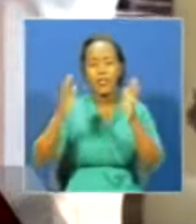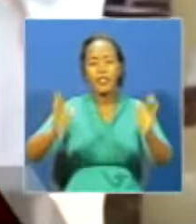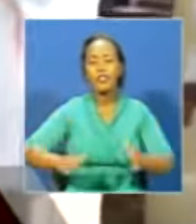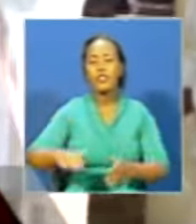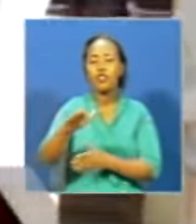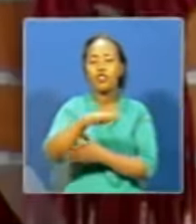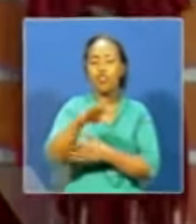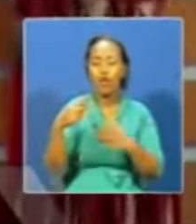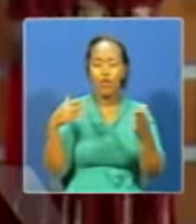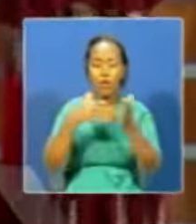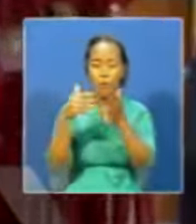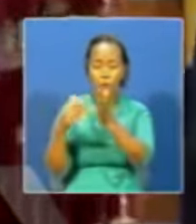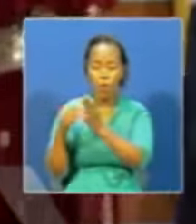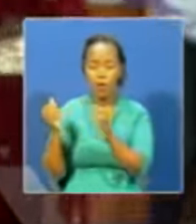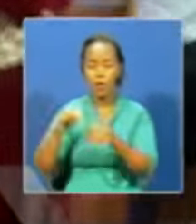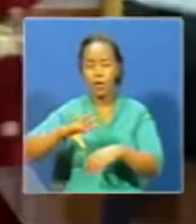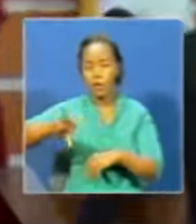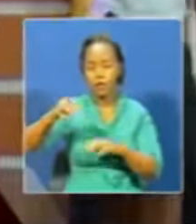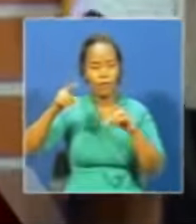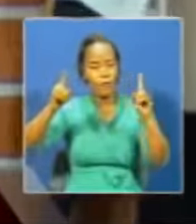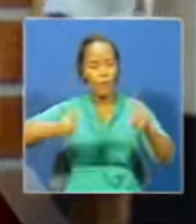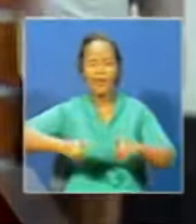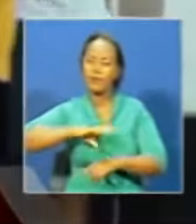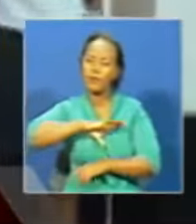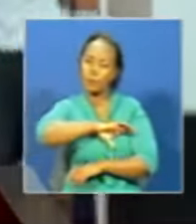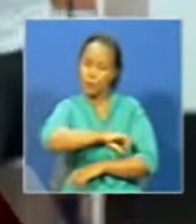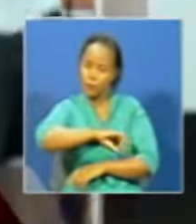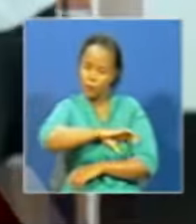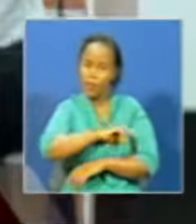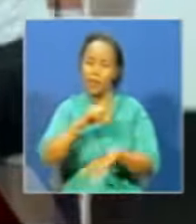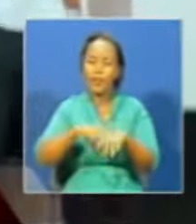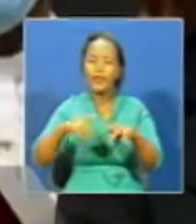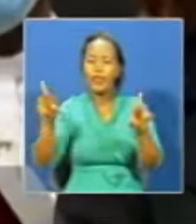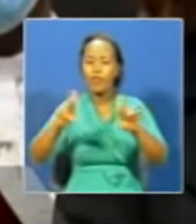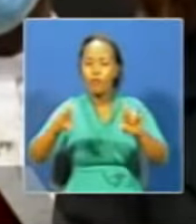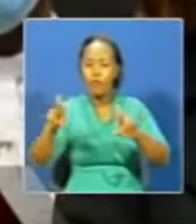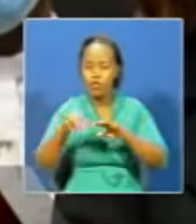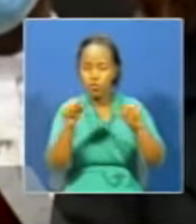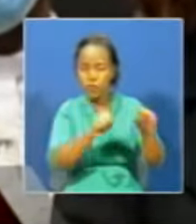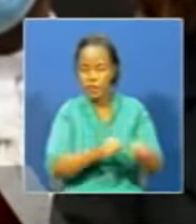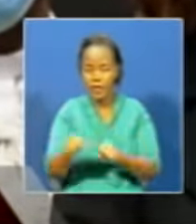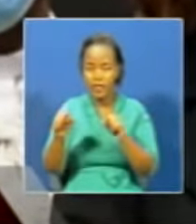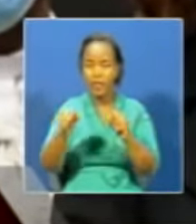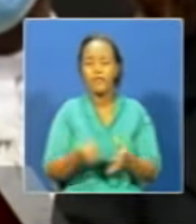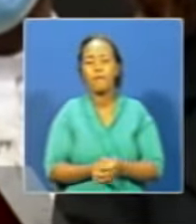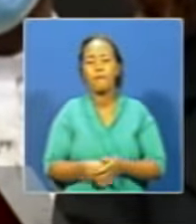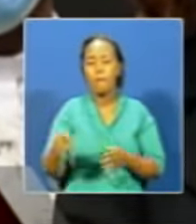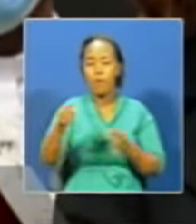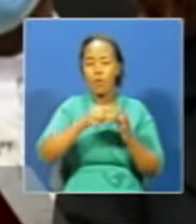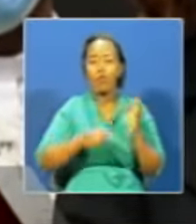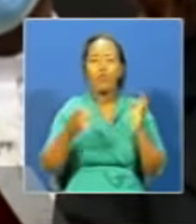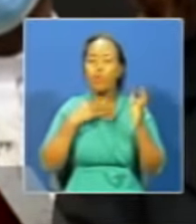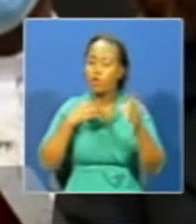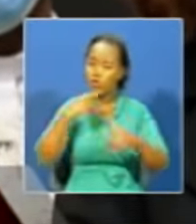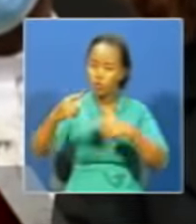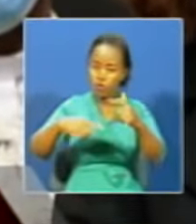to be patient as they work on modalities of reopening places of worship, so that we can continue this